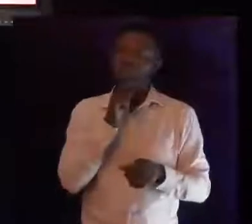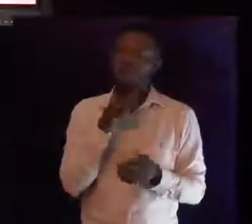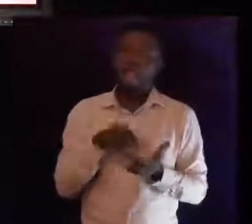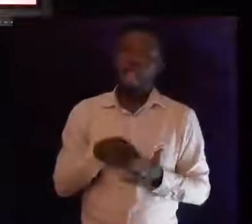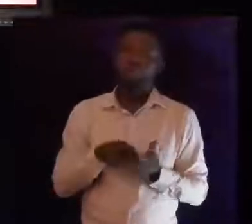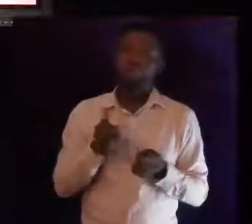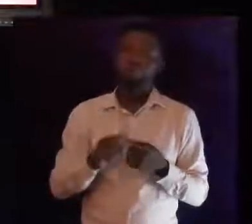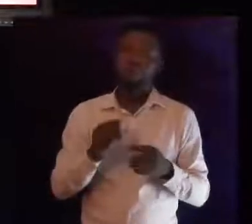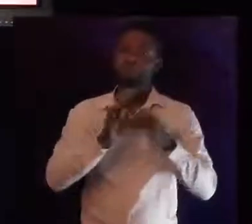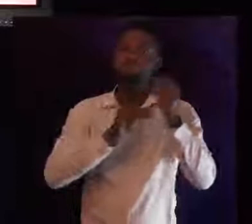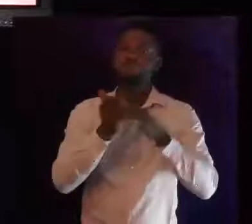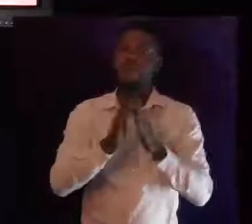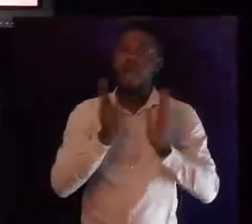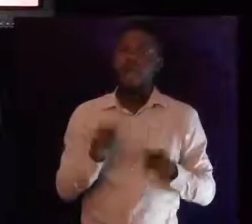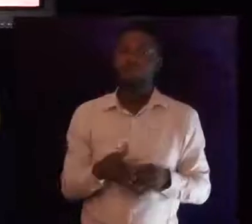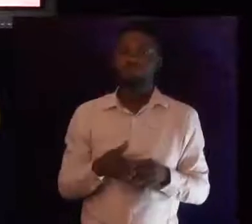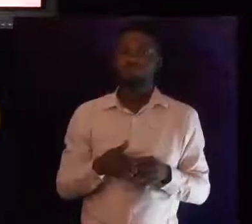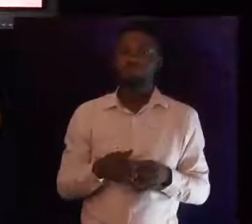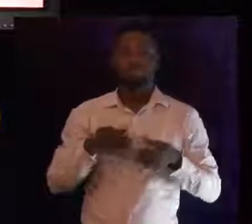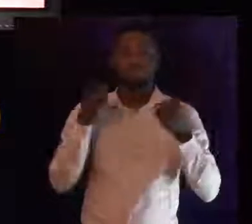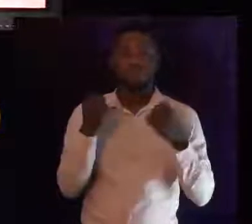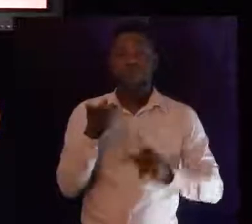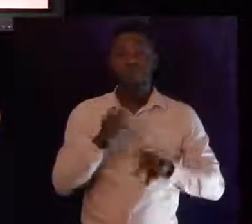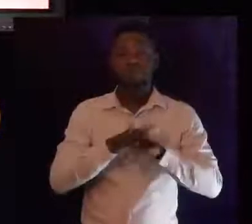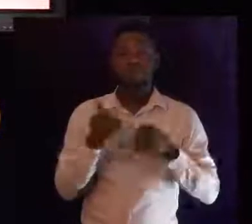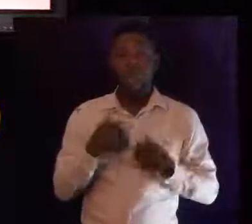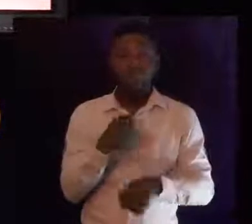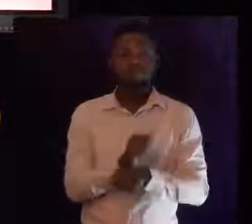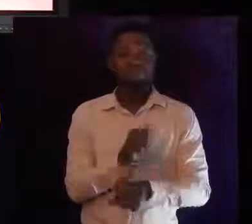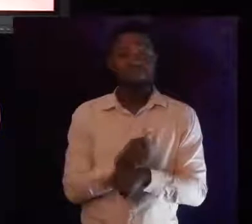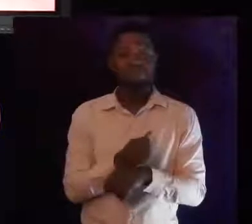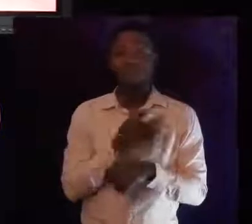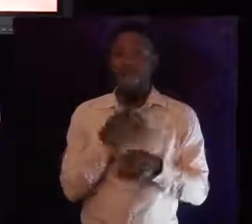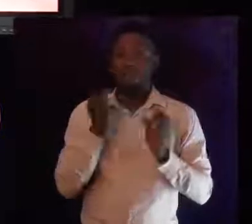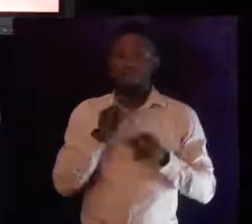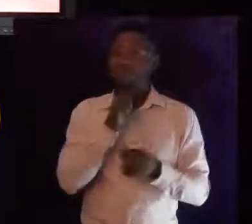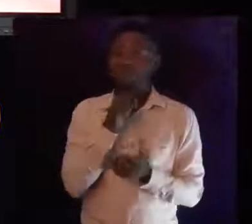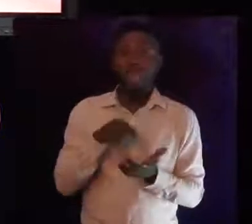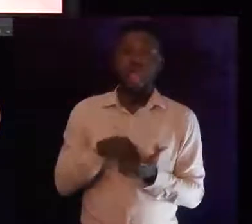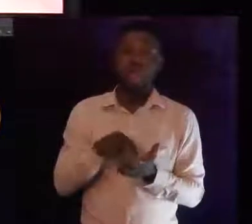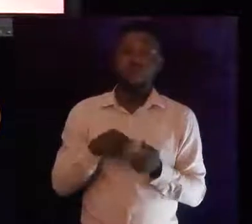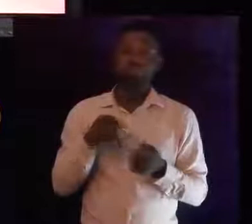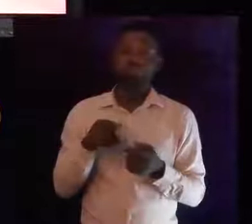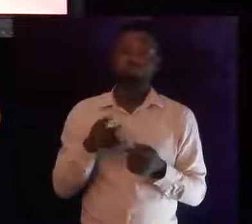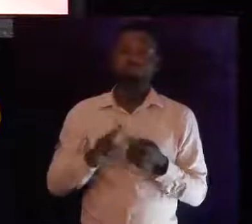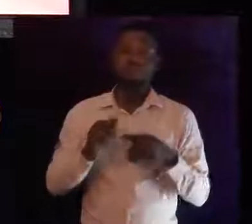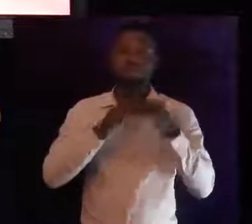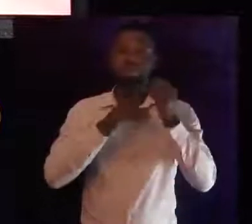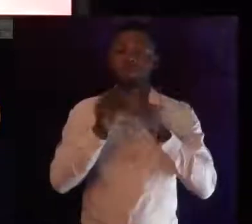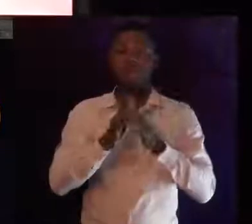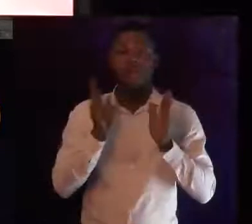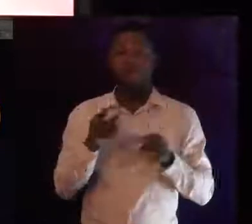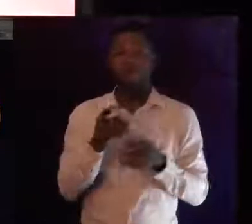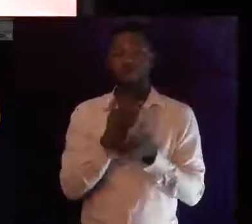could not afford to build houses. Many people are jobless and as such could not afford to build